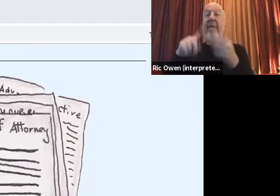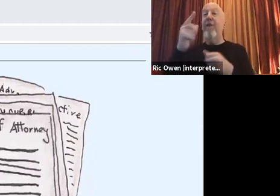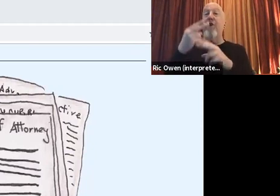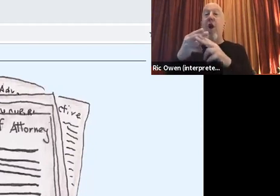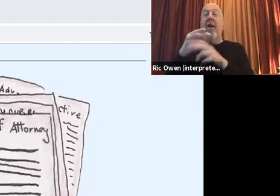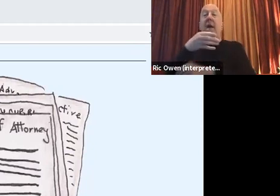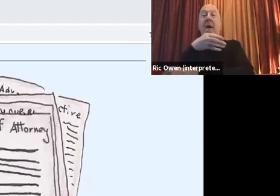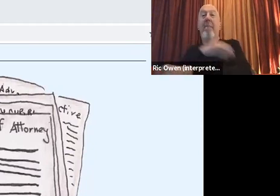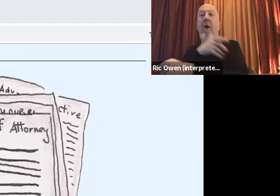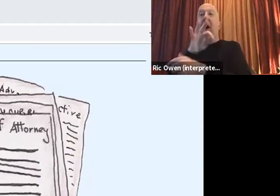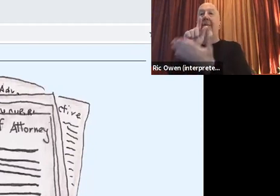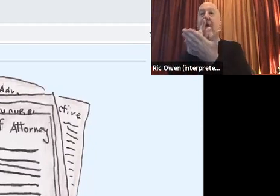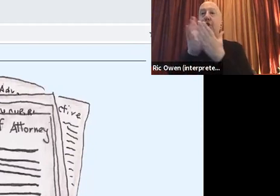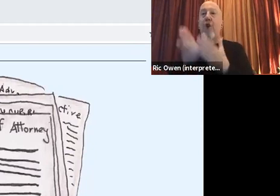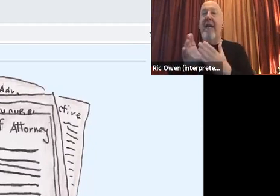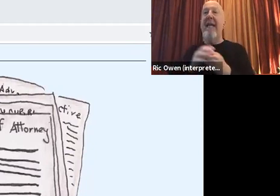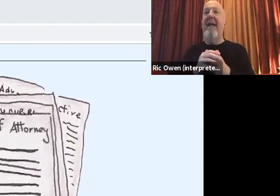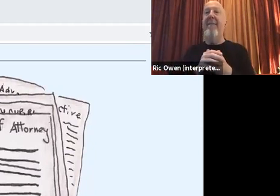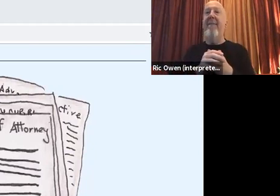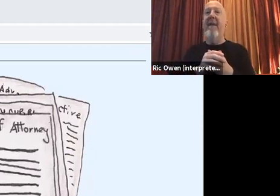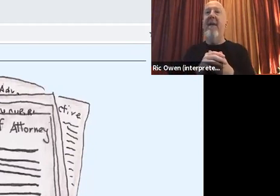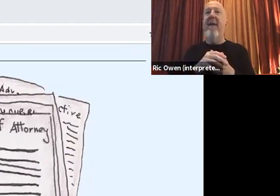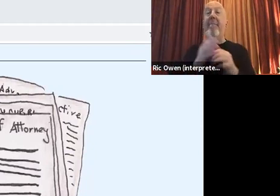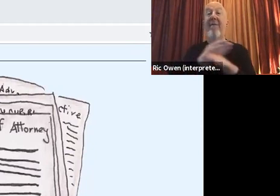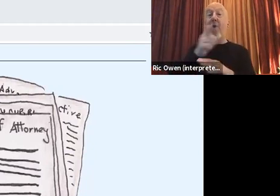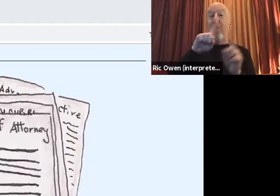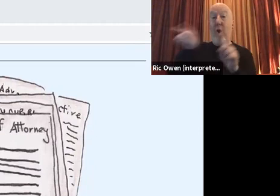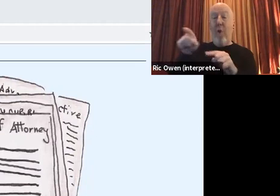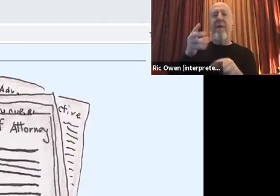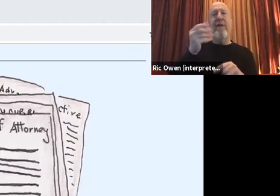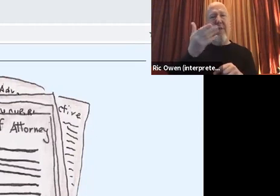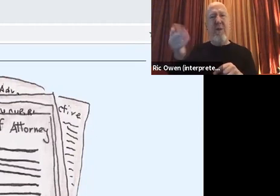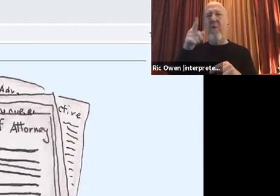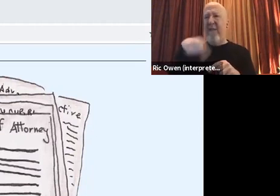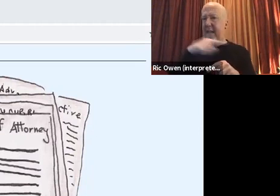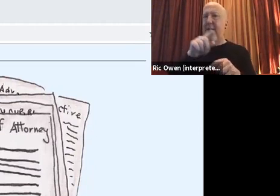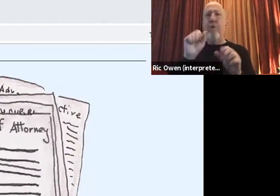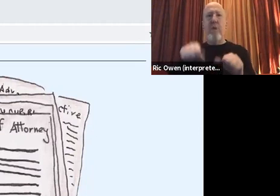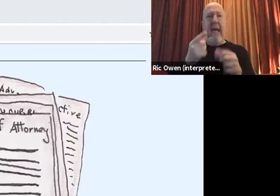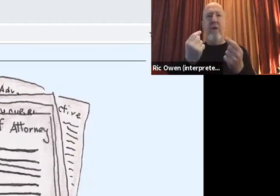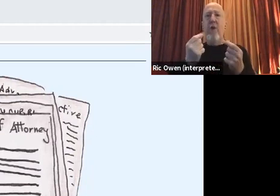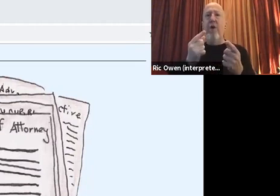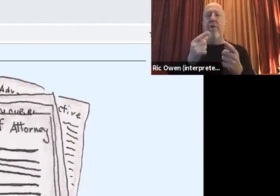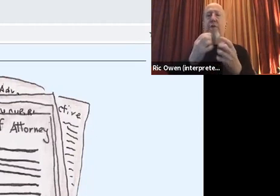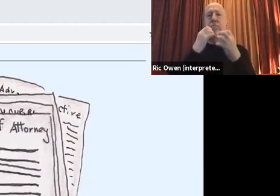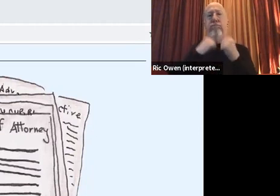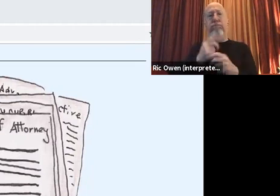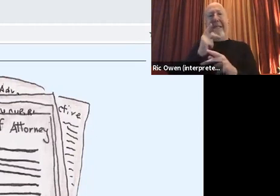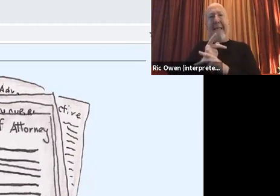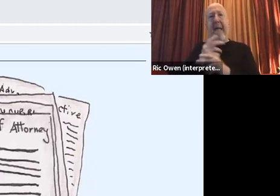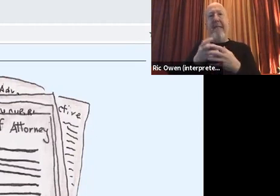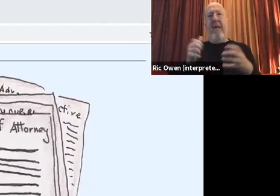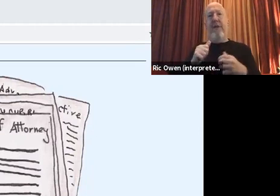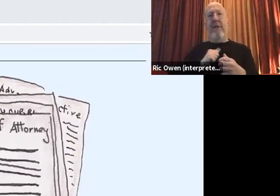Before you go, there are a few things that you can do to preserve as much autonomy as possible. And the first one is